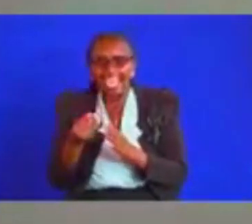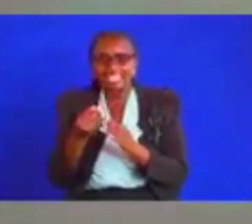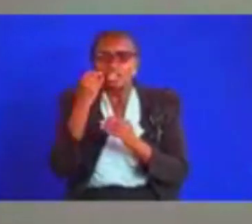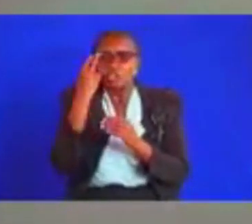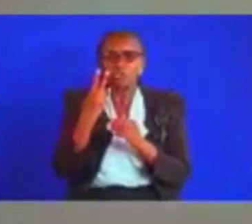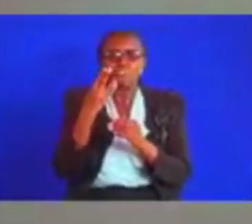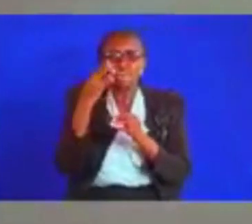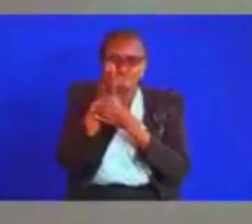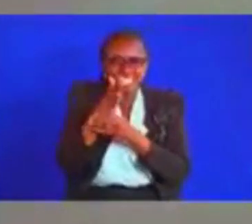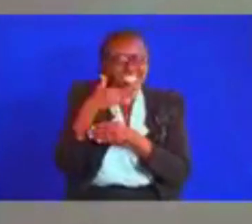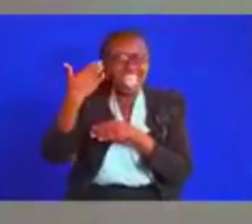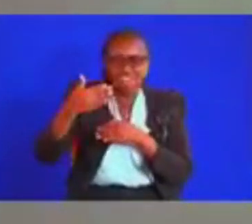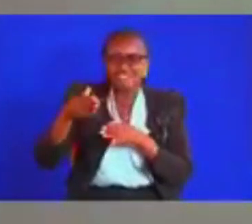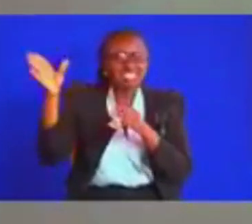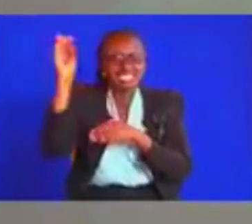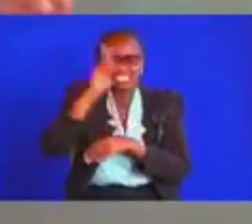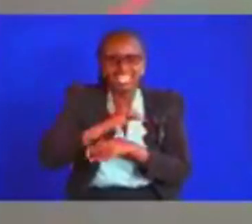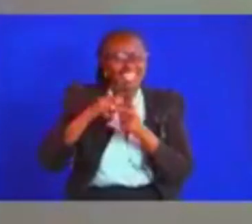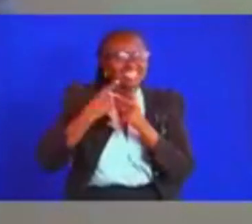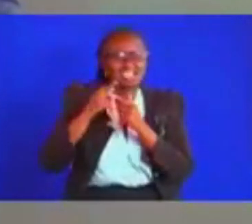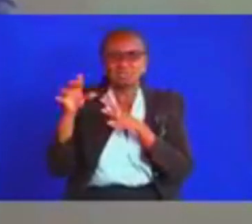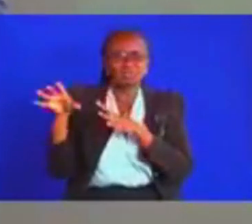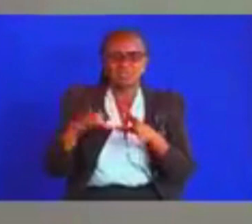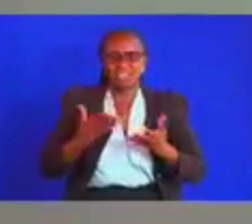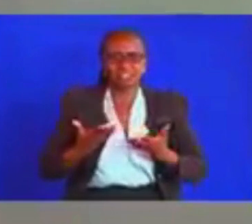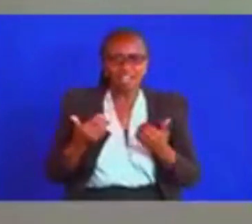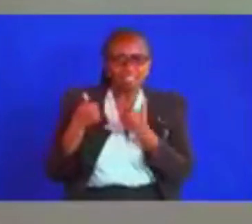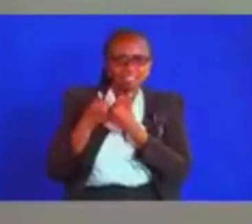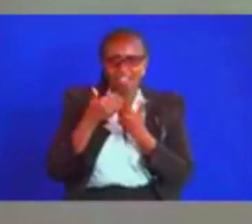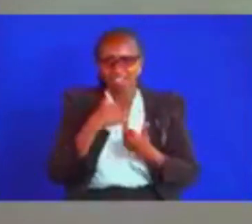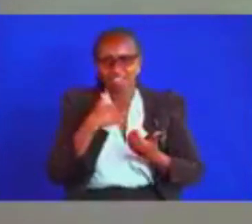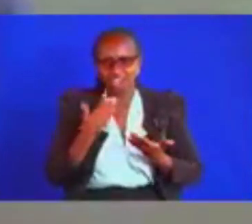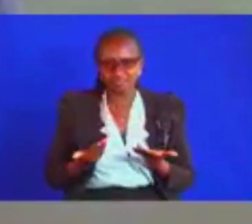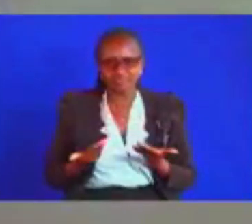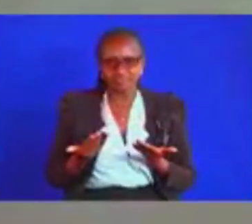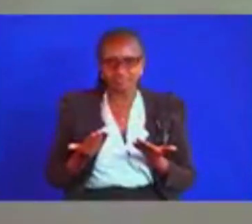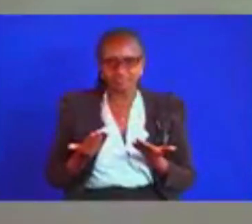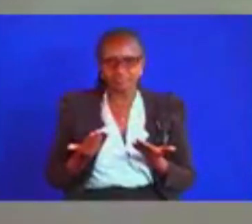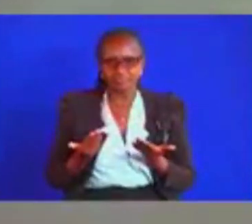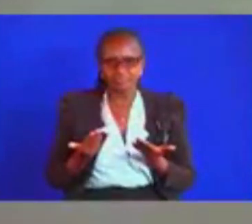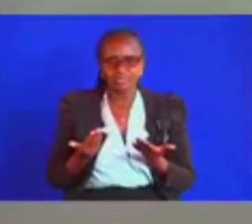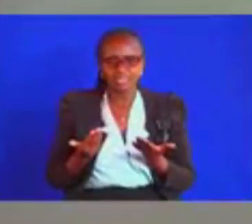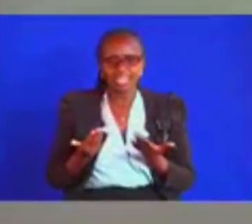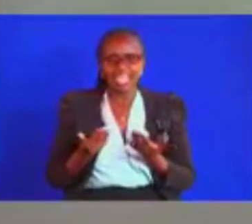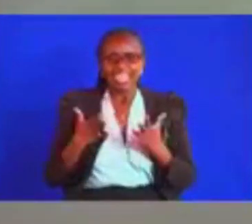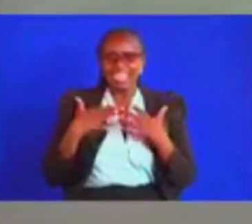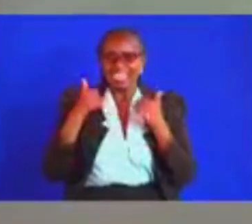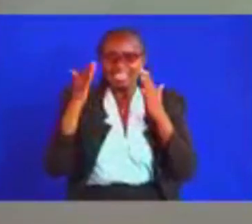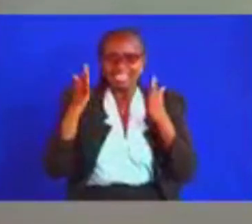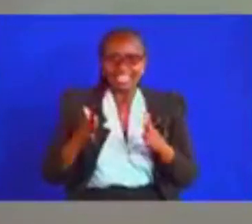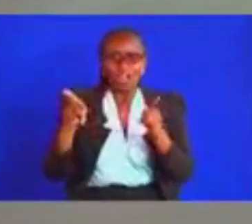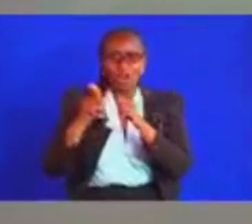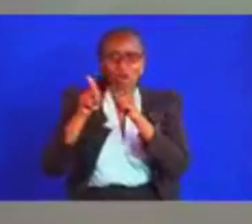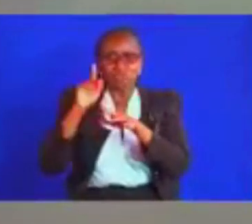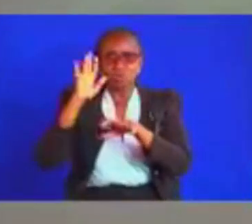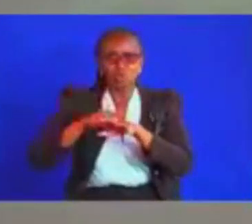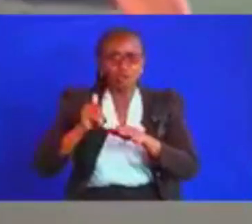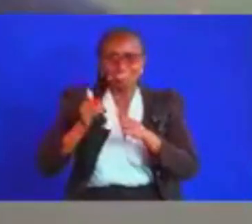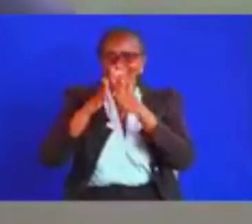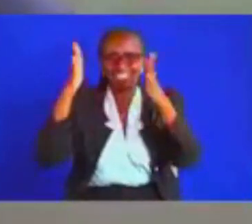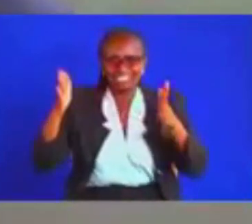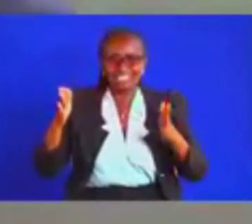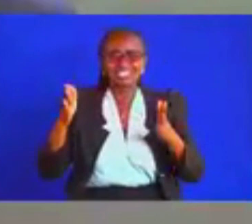day, now you are in trouble. Are we together now? The healer is also called a great